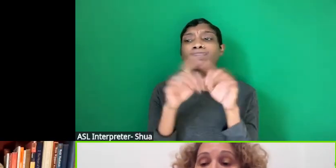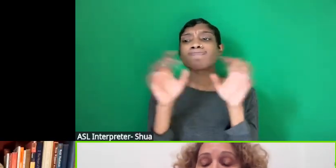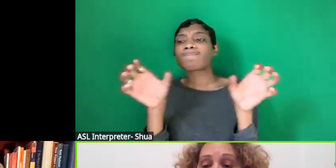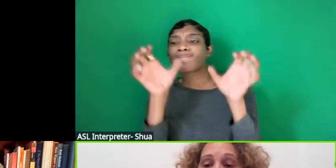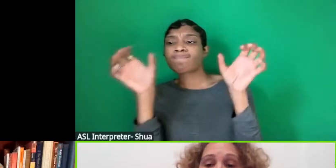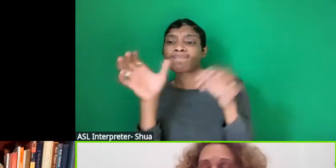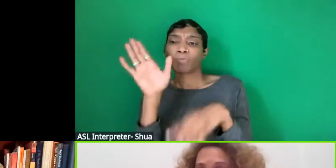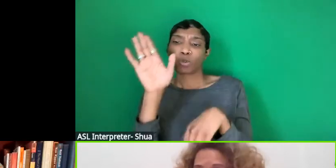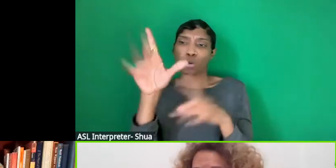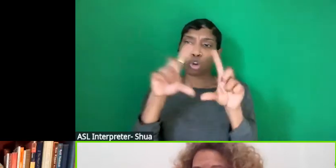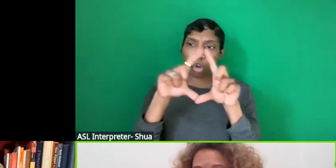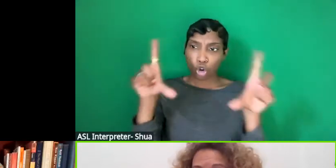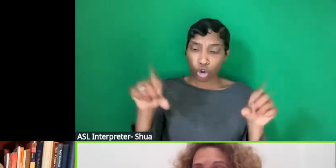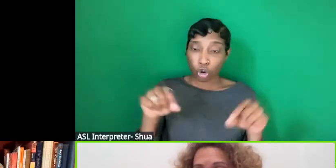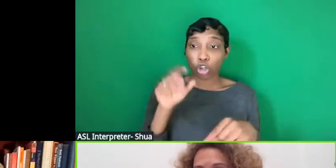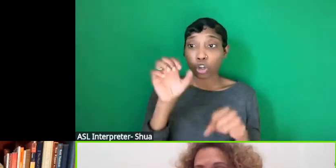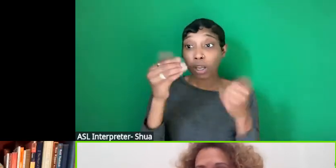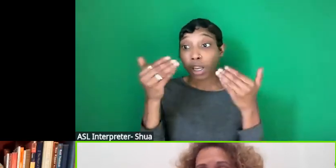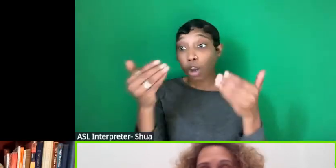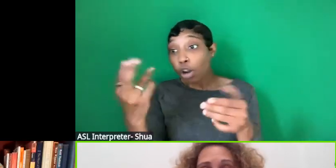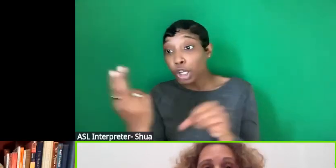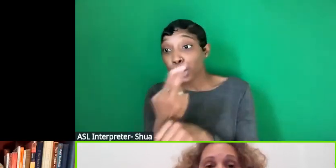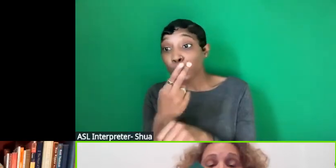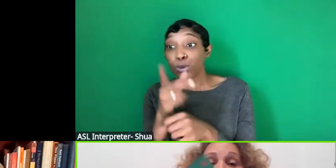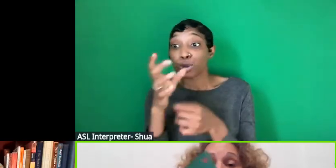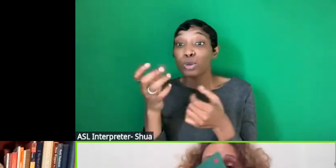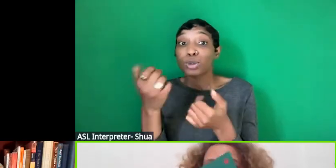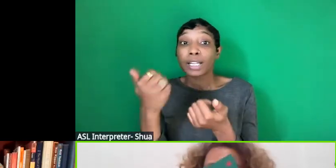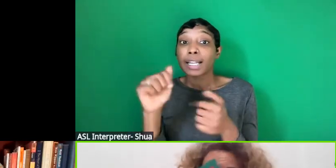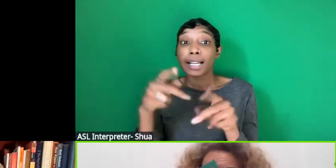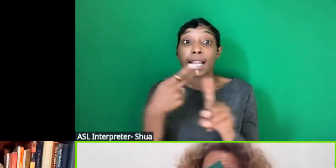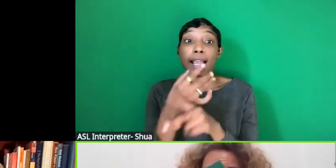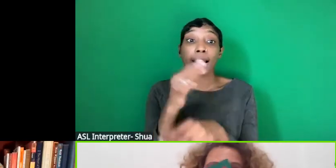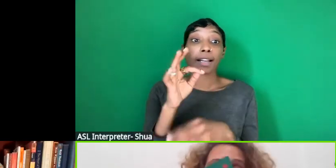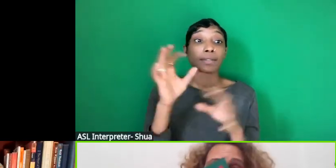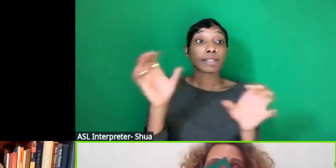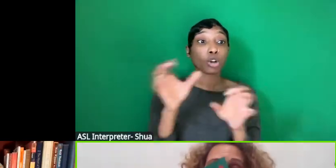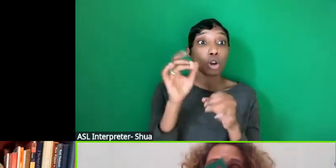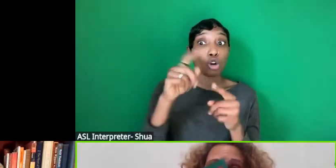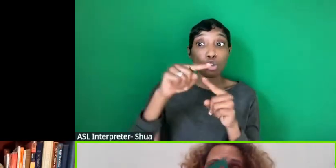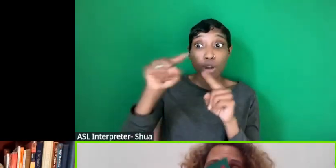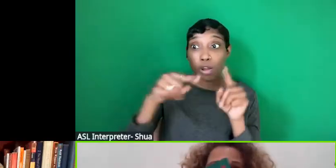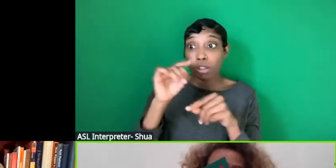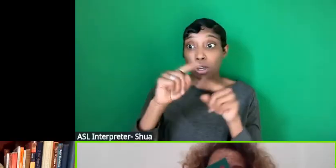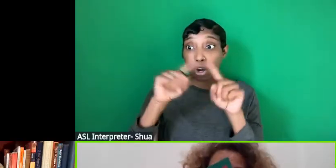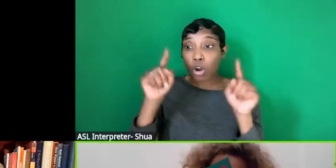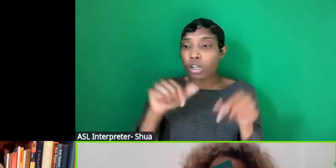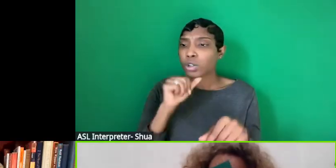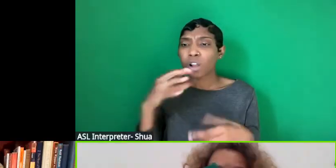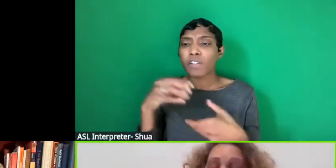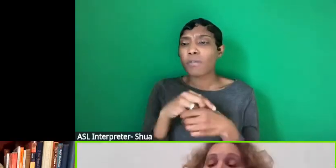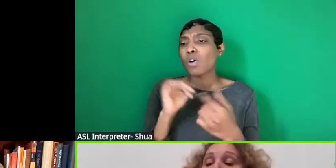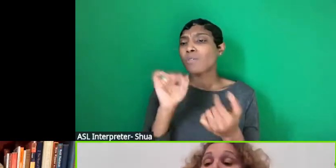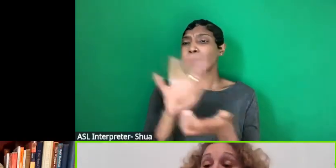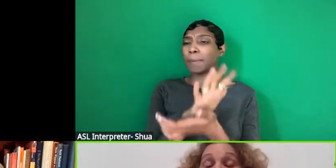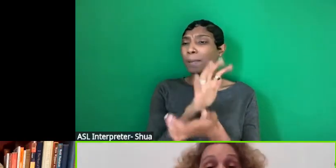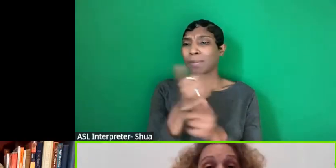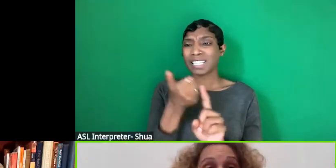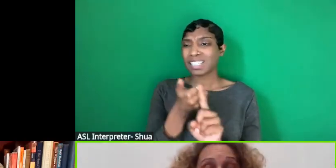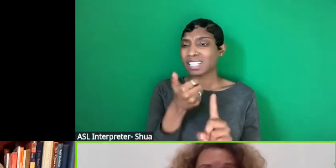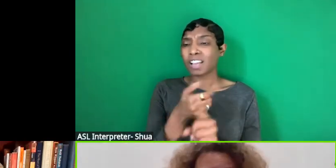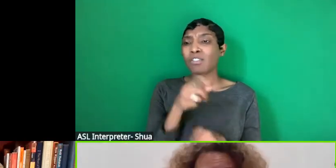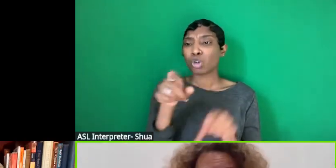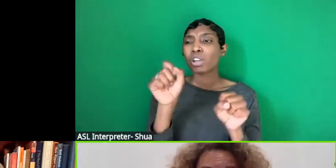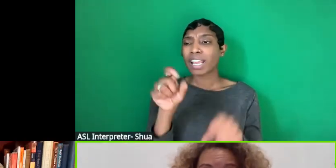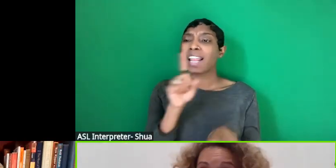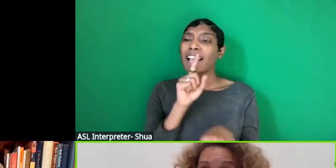and use those if you're going to make any decorations around the card that don't involve the paper itself. You can